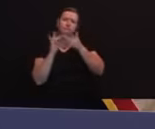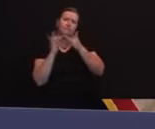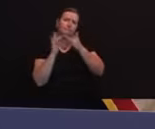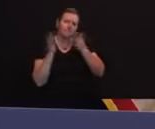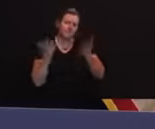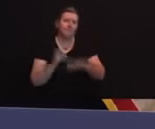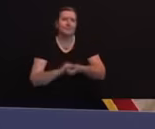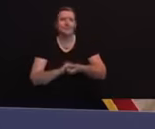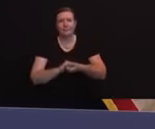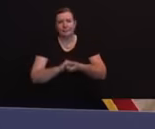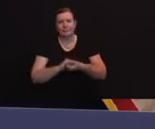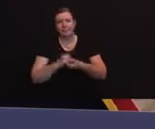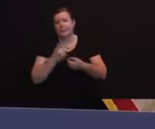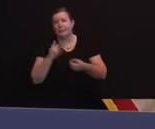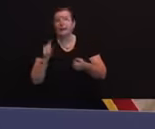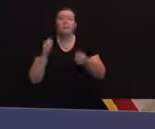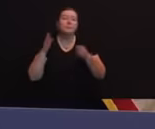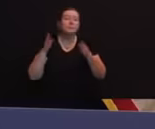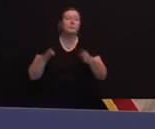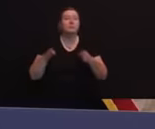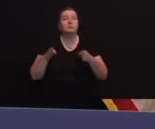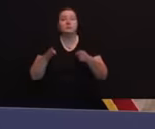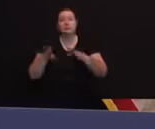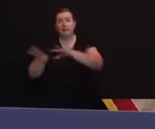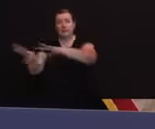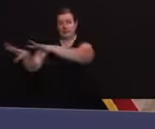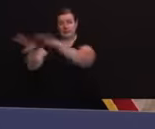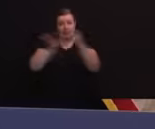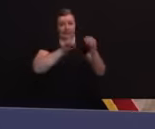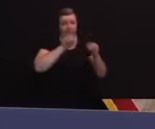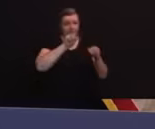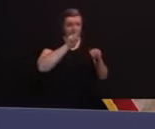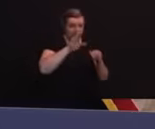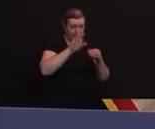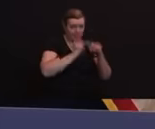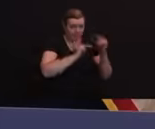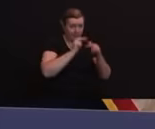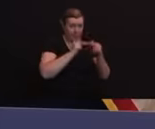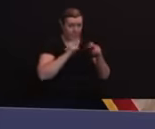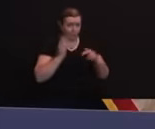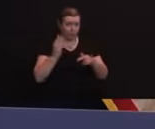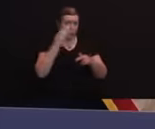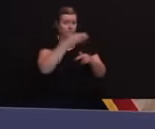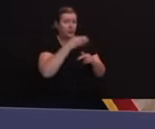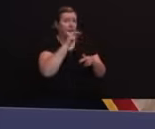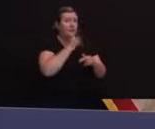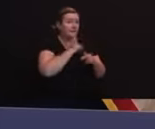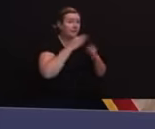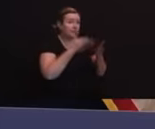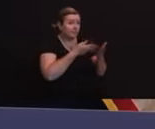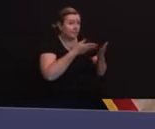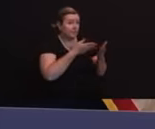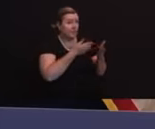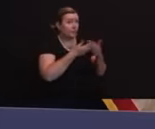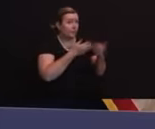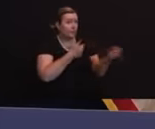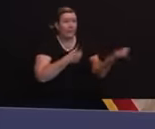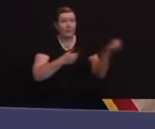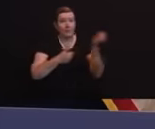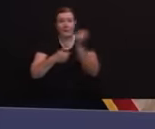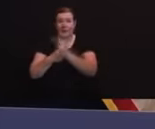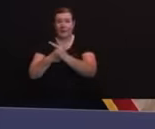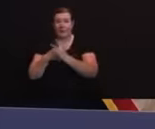celebrations must be quarantined on their return back. If a resident lives In a private residence or room, the resident